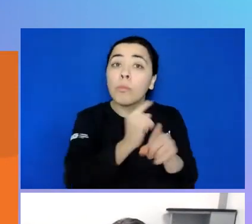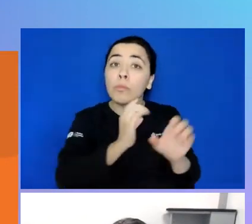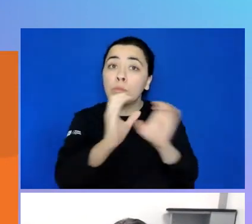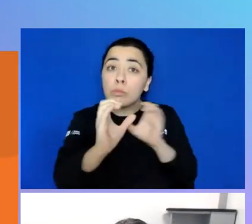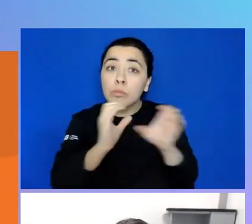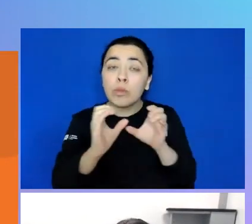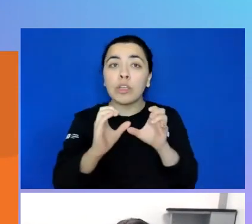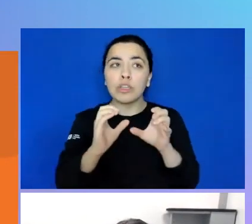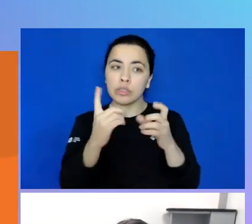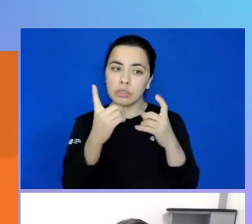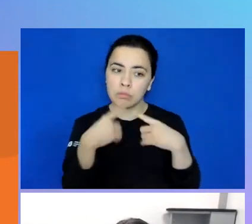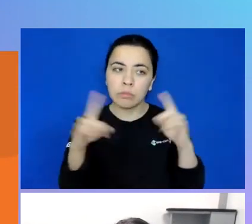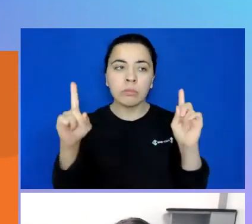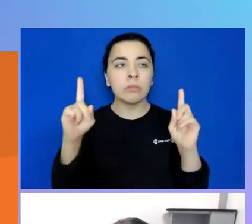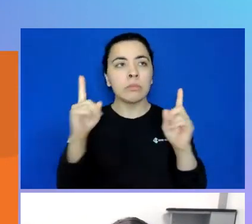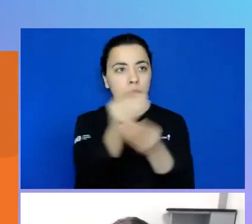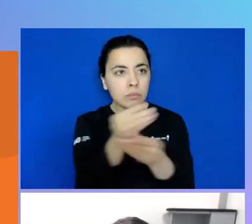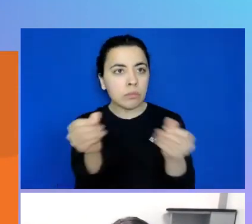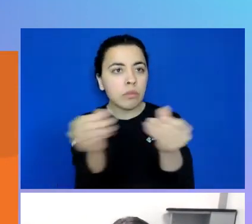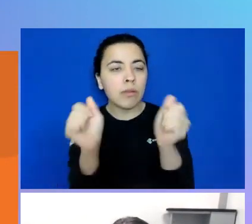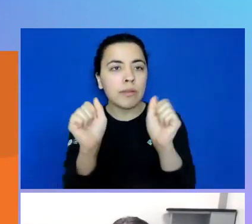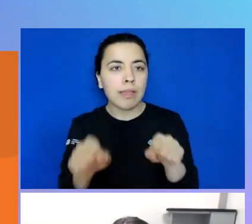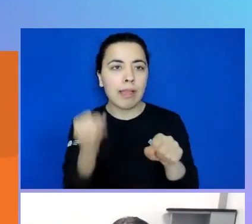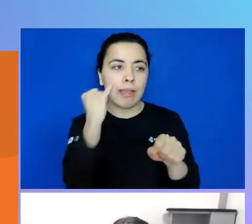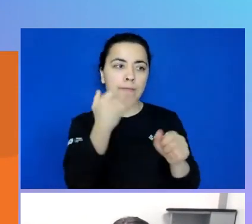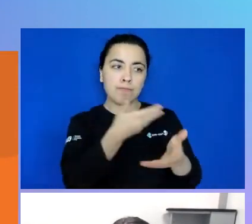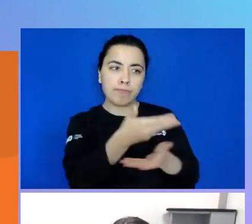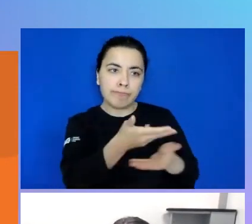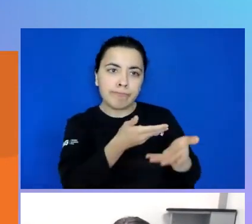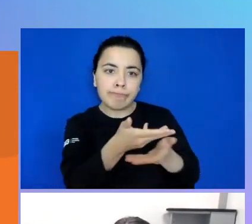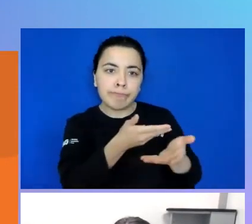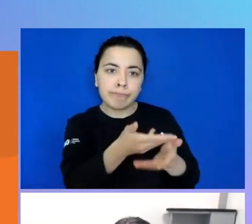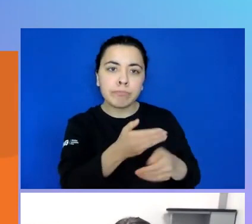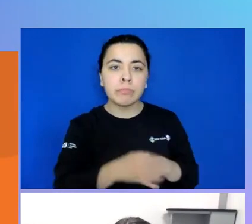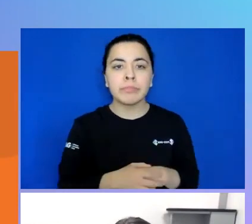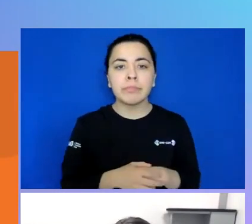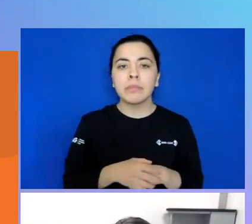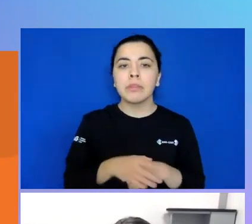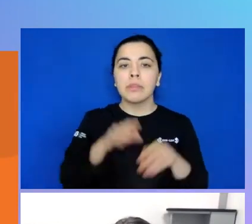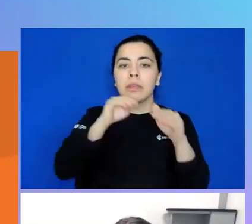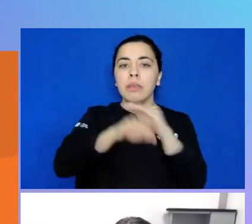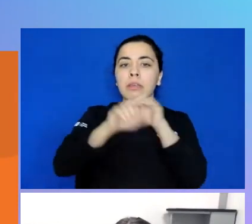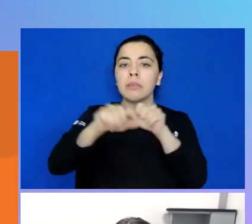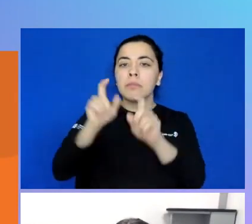All right, so then how do we balance accessibility goals in all of this?